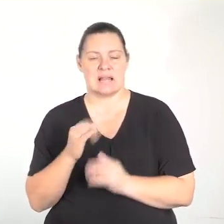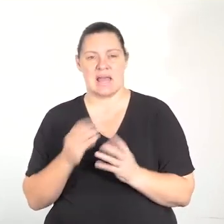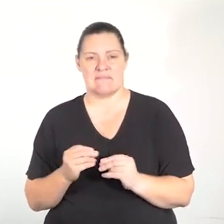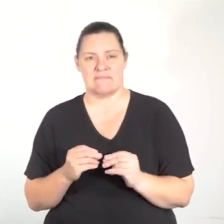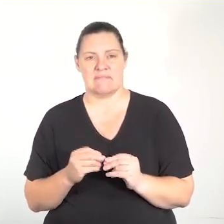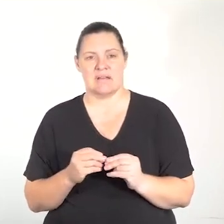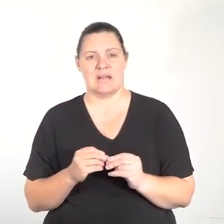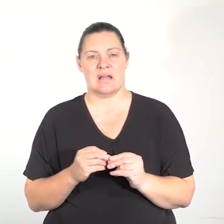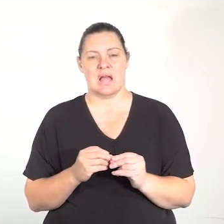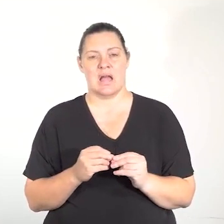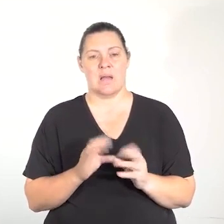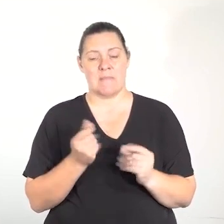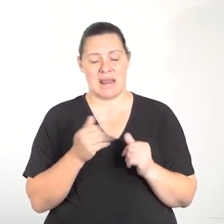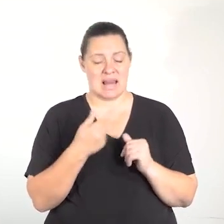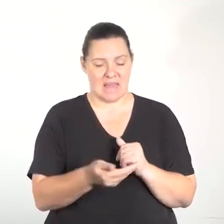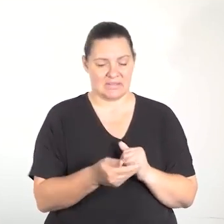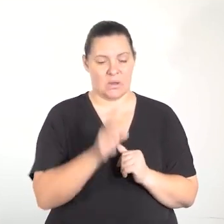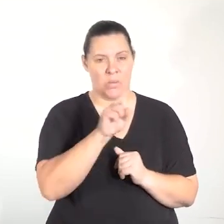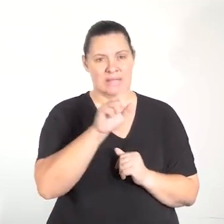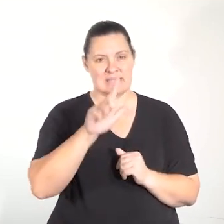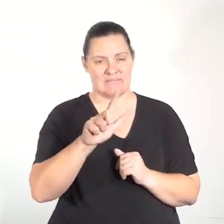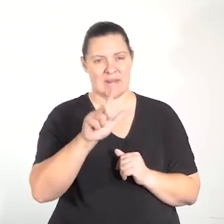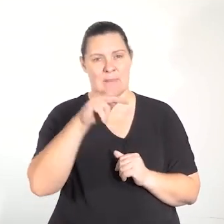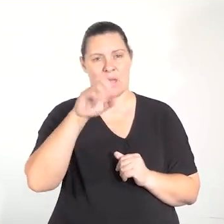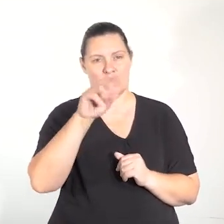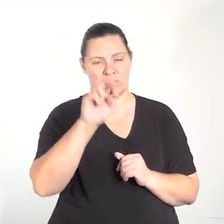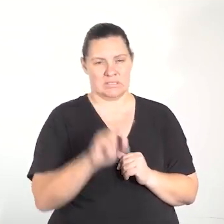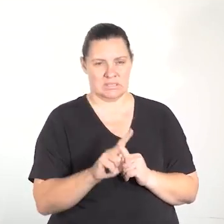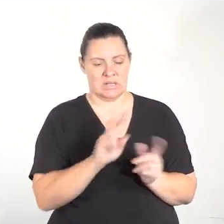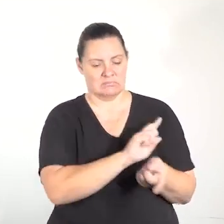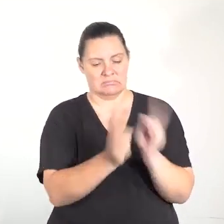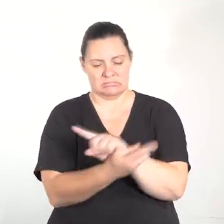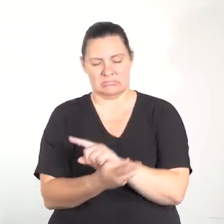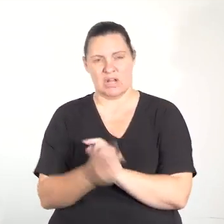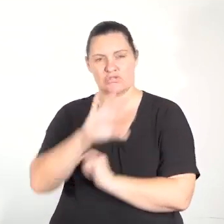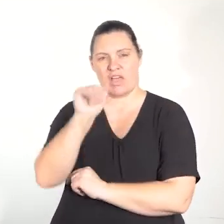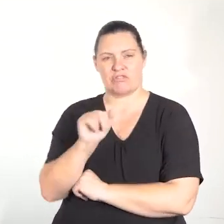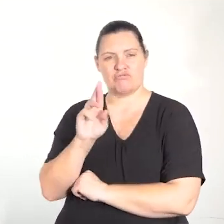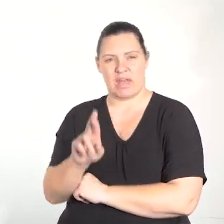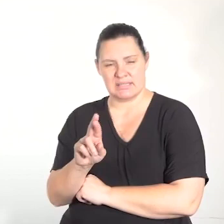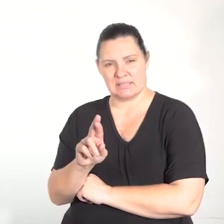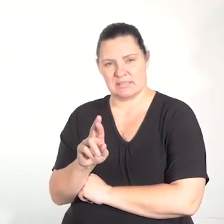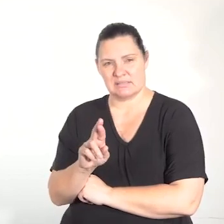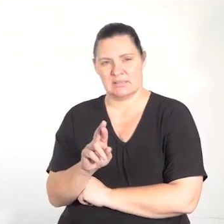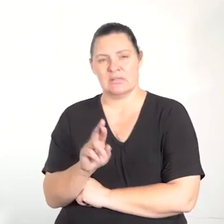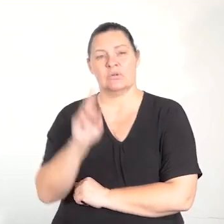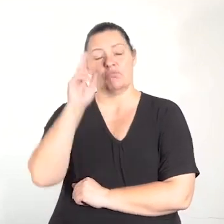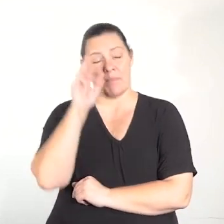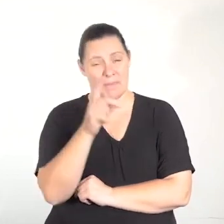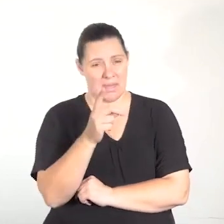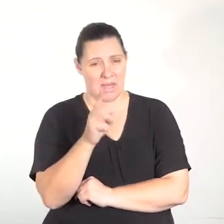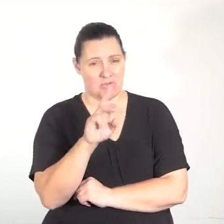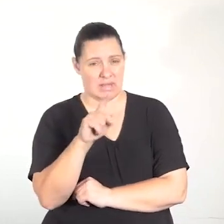an end. They still have 17 pounds left in their account. How much do they have in South African rands? Remember